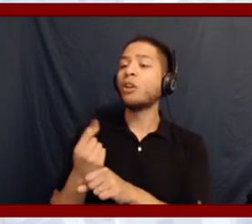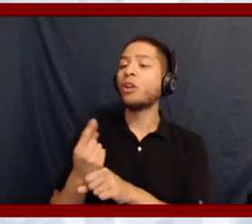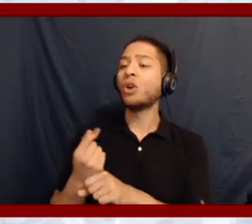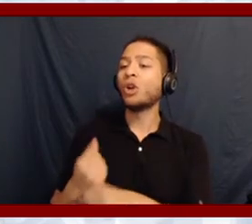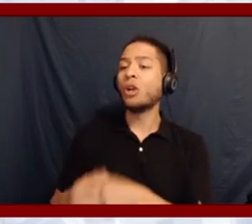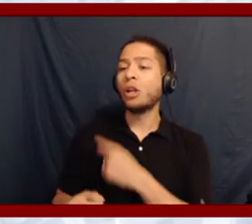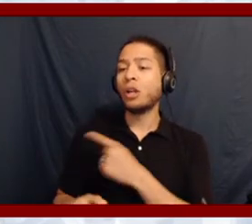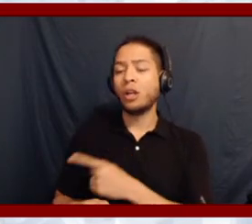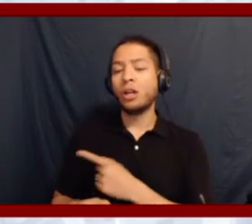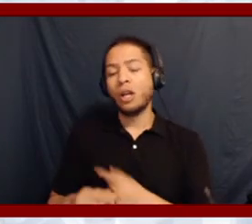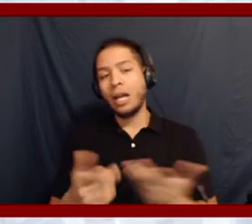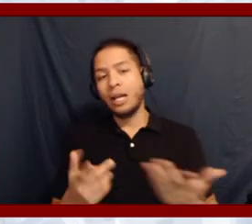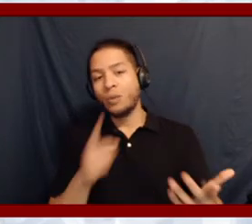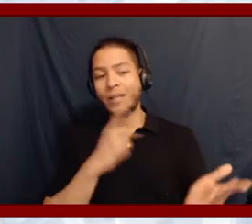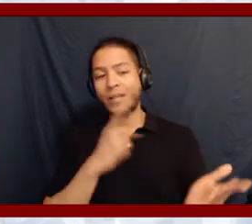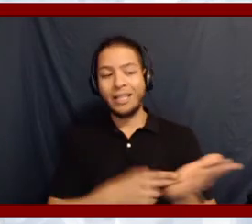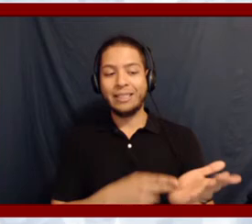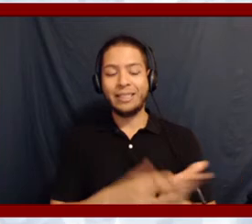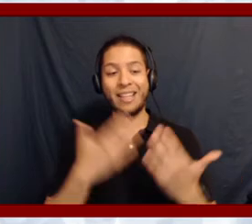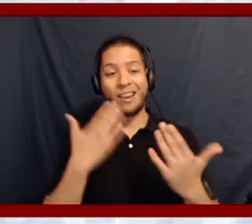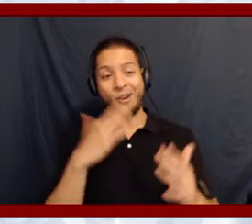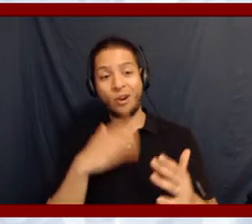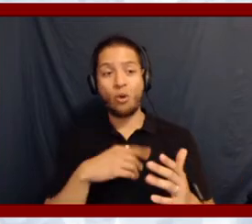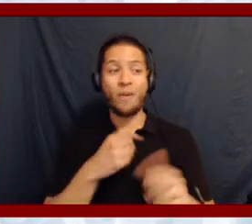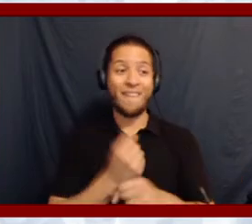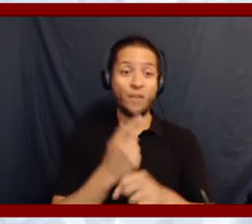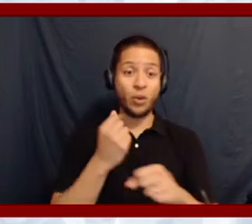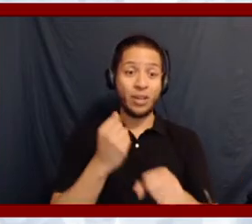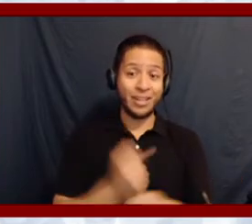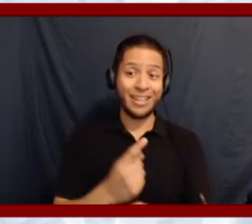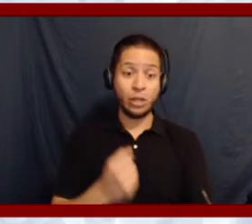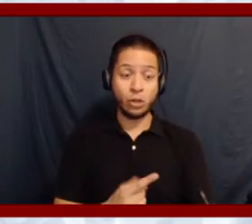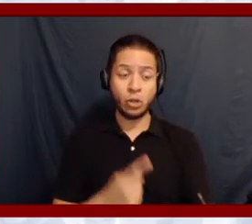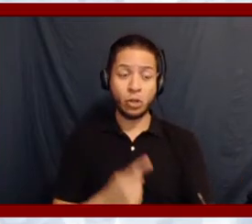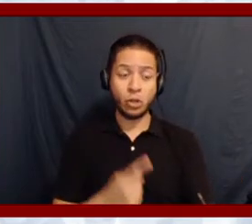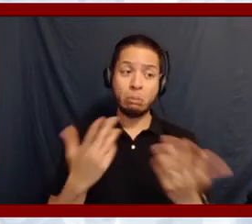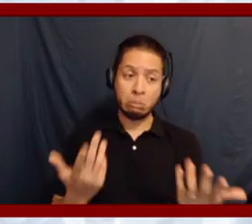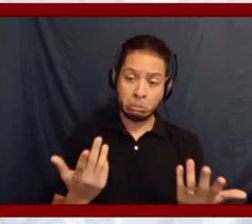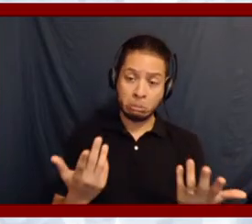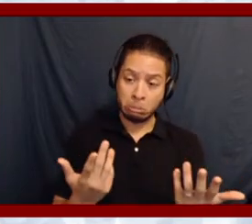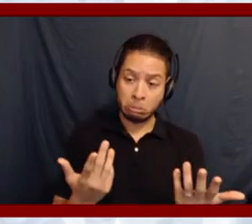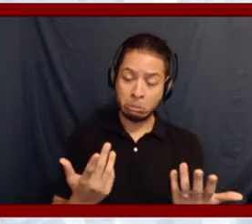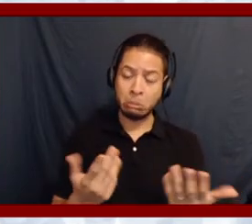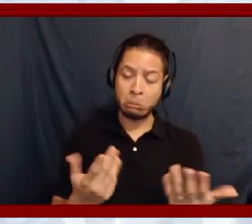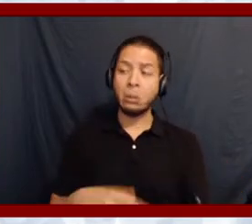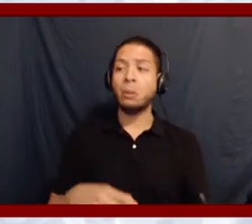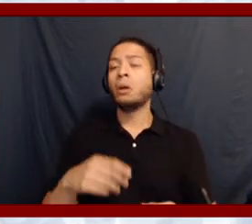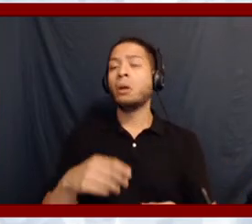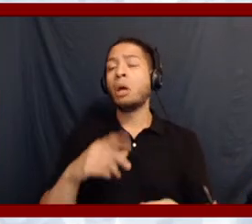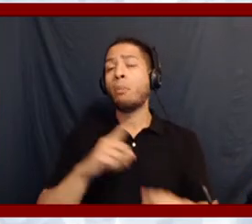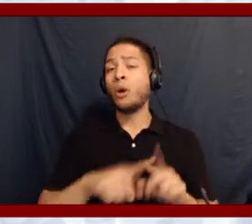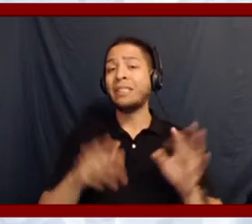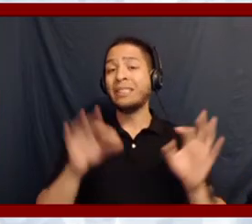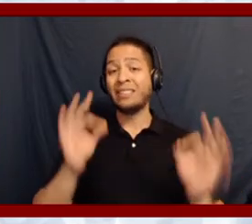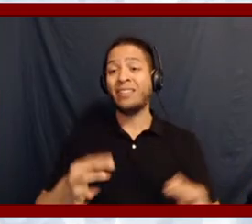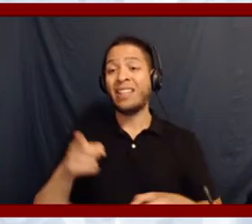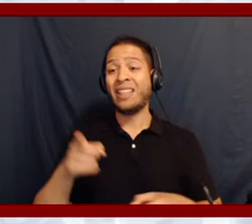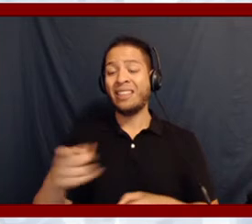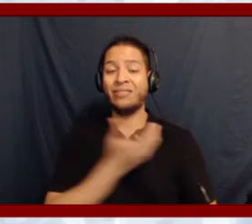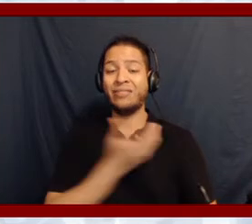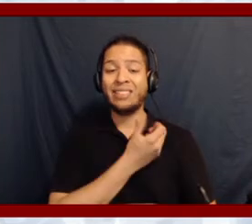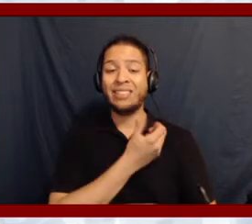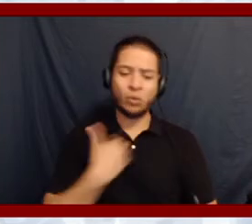every single year when you say commonplace, Dr. Webb, but I can tell you it is a vaccine that we all have to